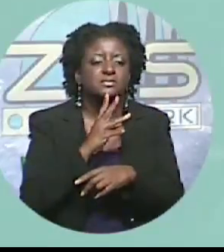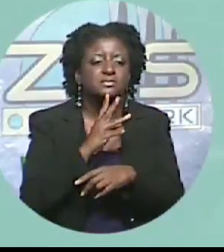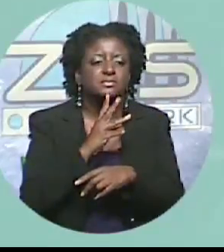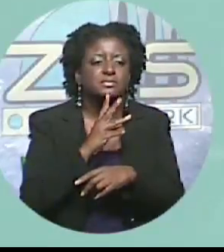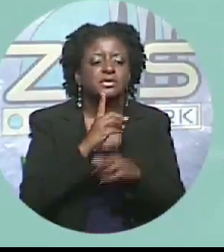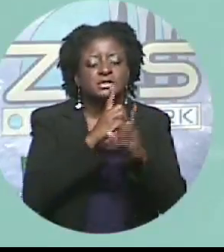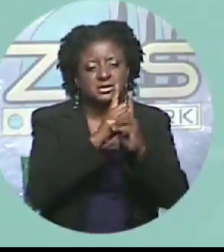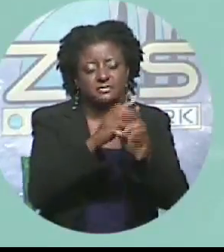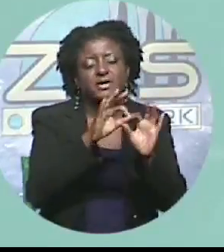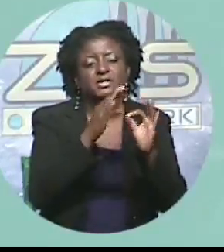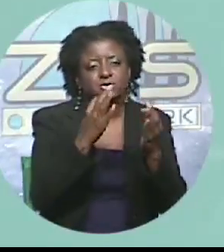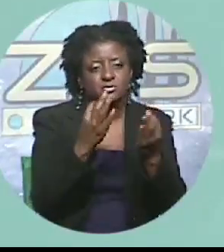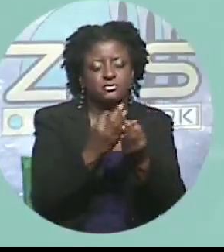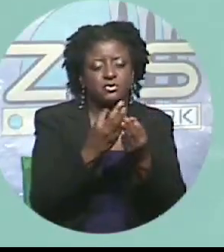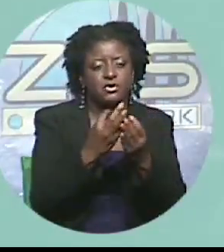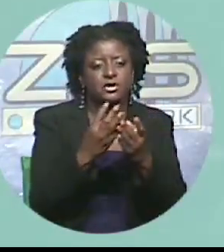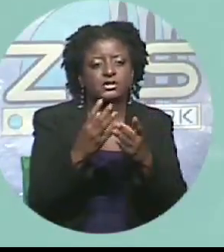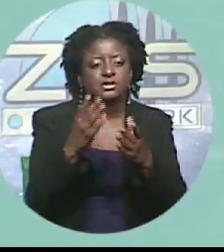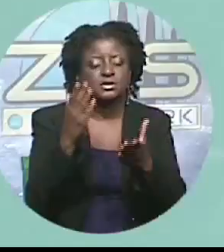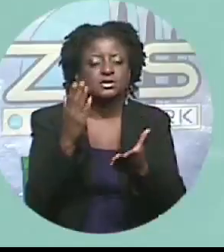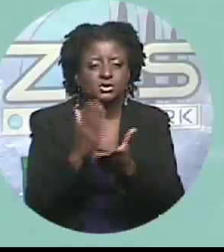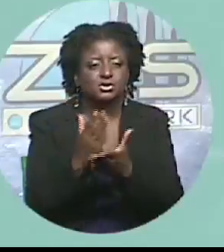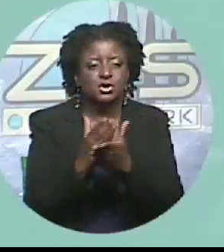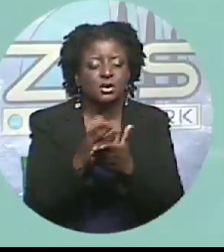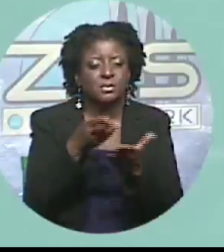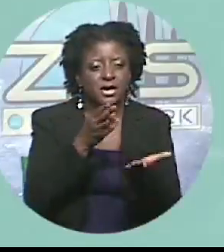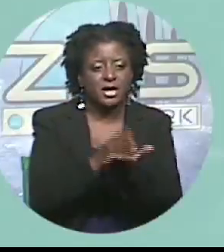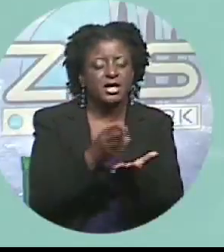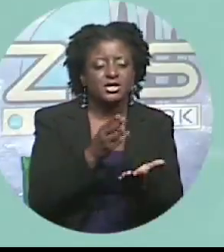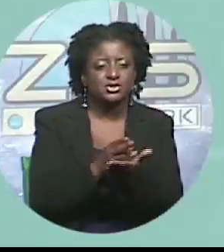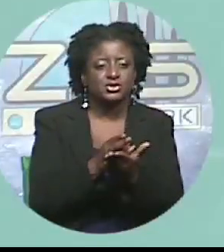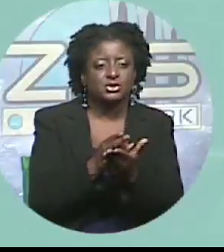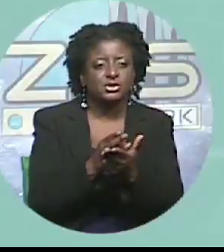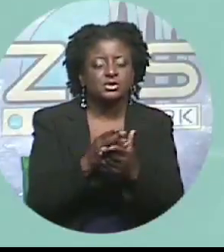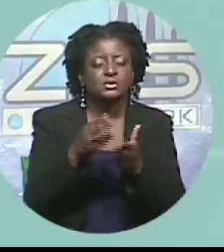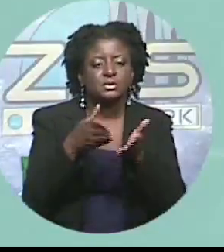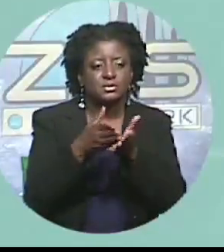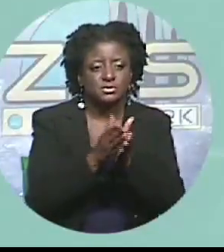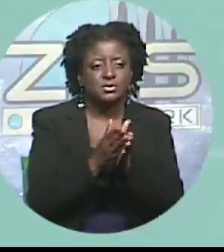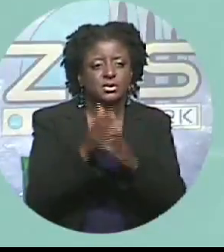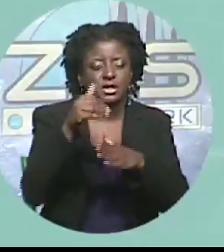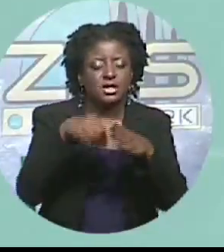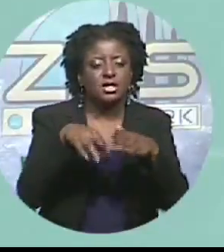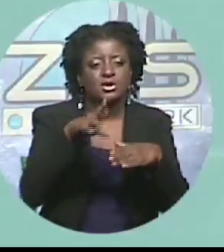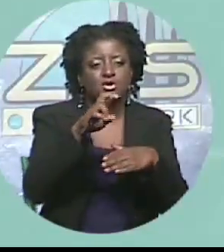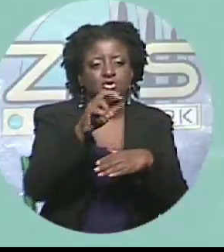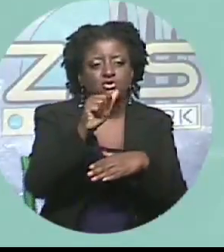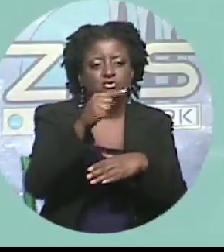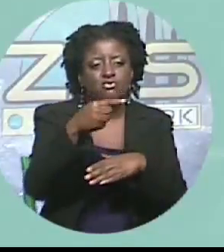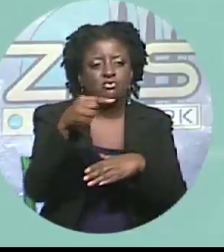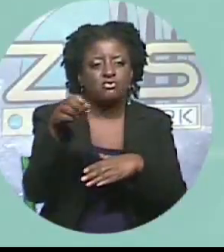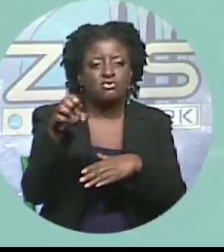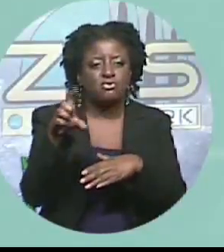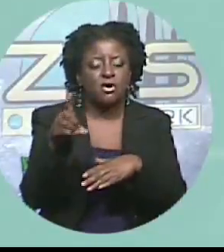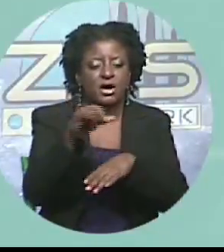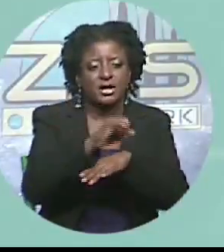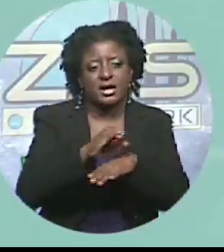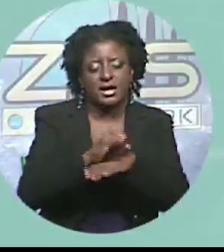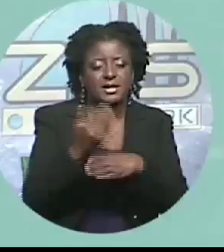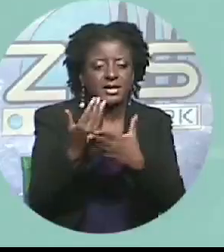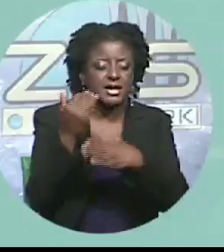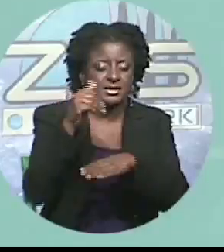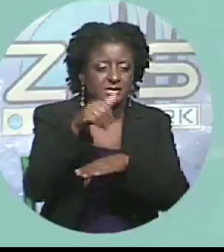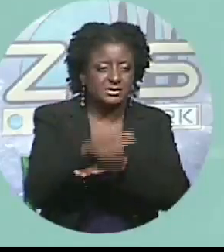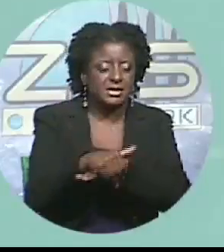Smith, intercepted a Haitian sloop west of Ragged Island last night. The vessel was carrying an undetermined number of Haitian migrants. They will be transported to